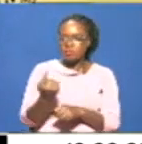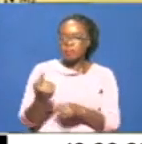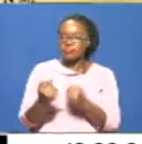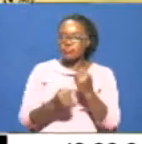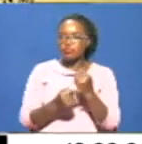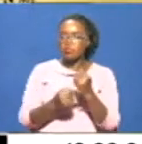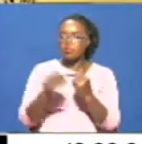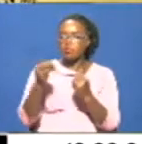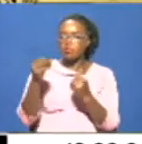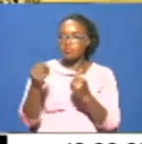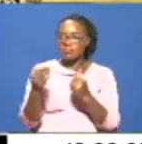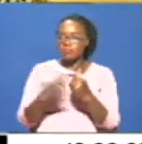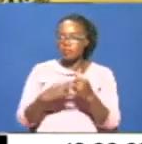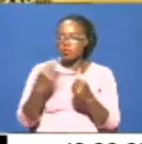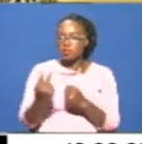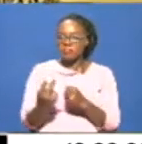1.082, that is